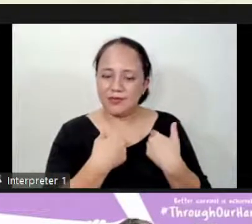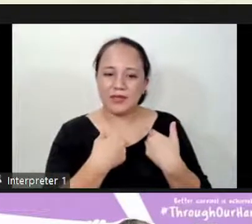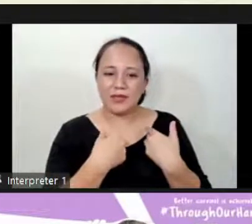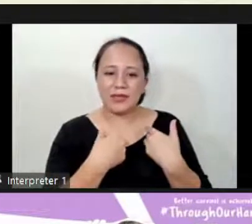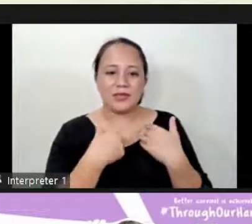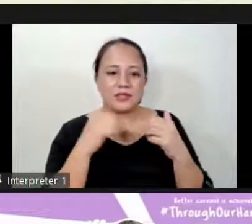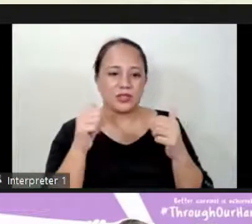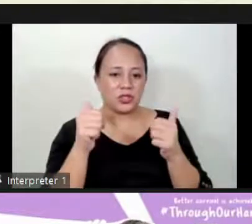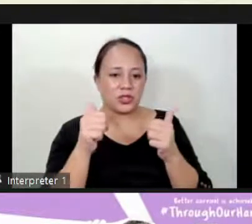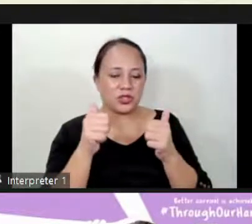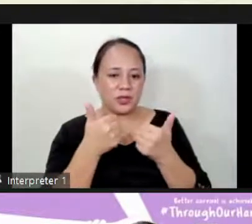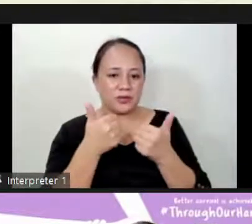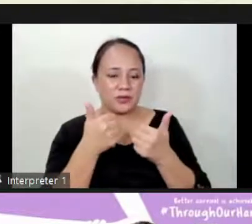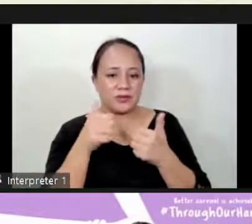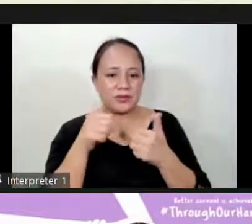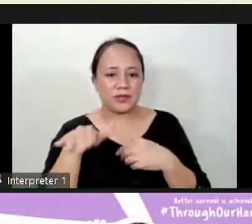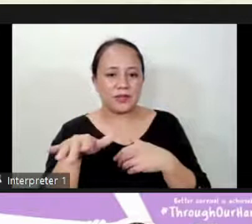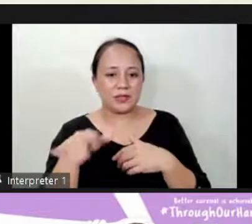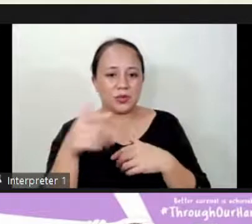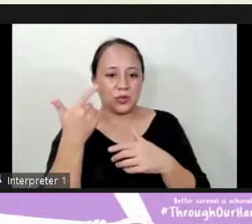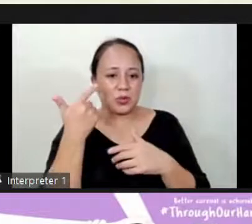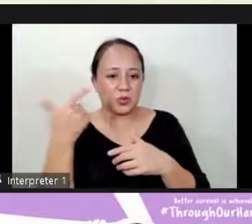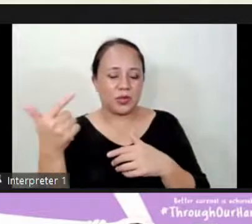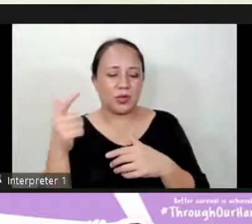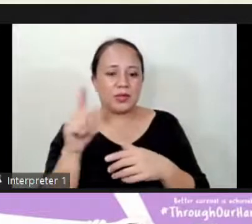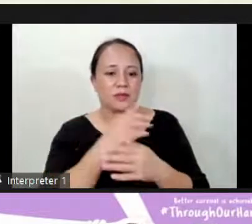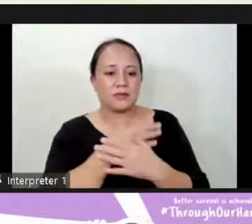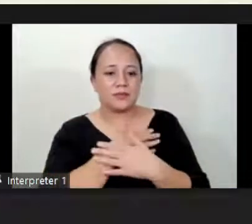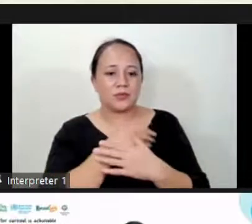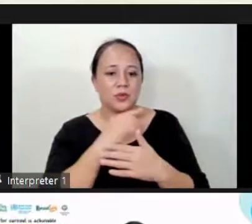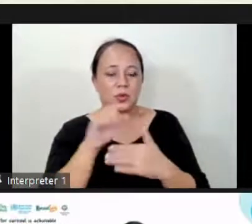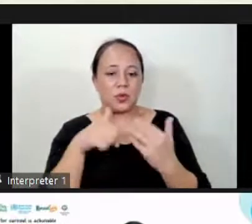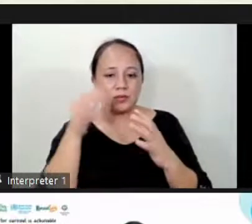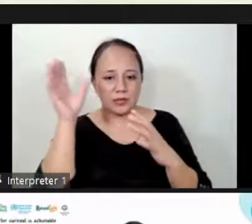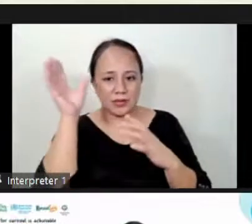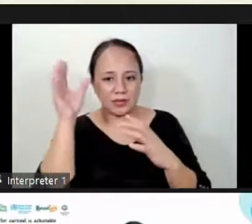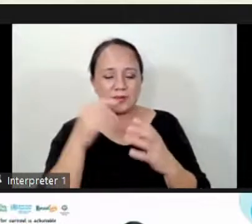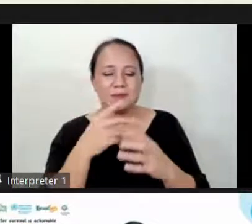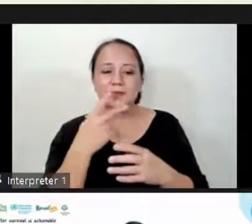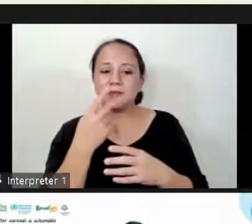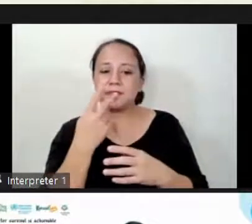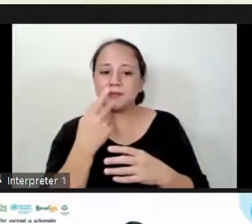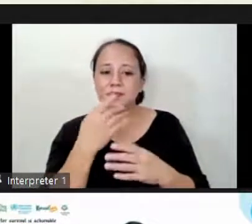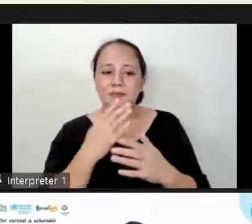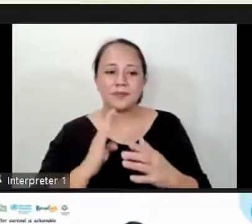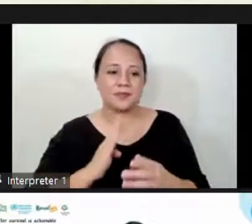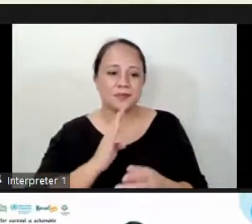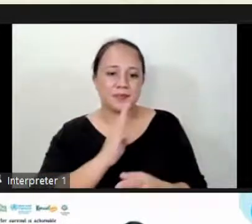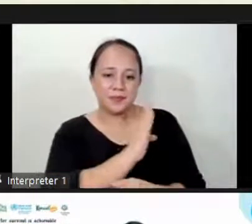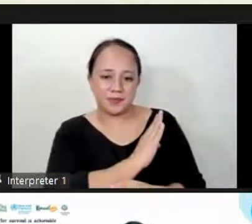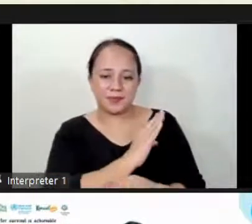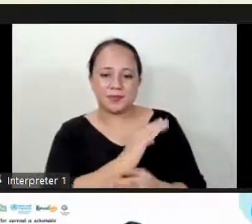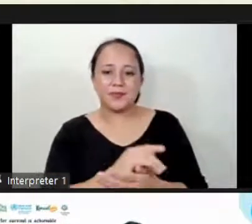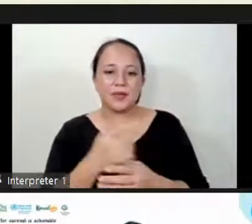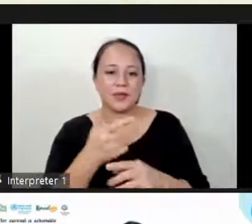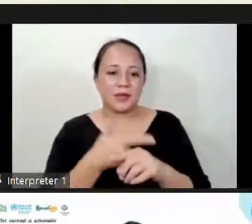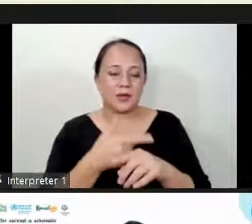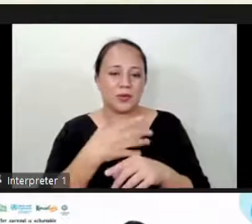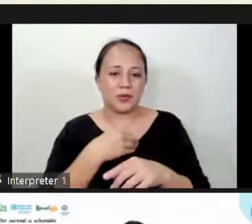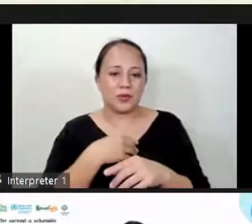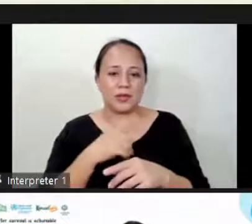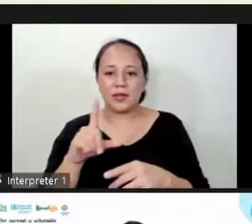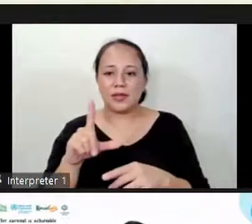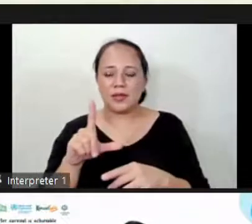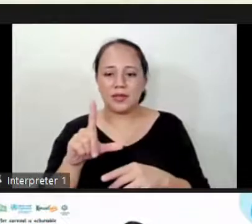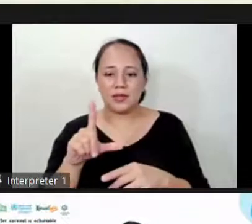childhood cancer, the gold one, lavender for all cancers, pink for breast cancer, gray or white for lung